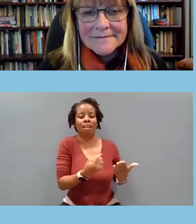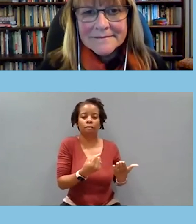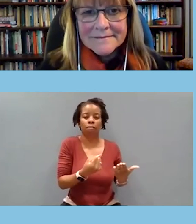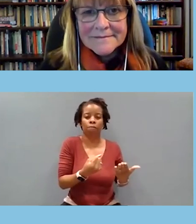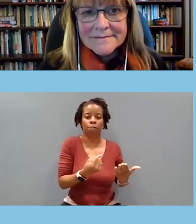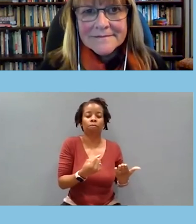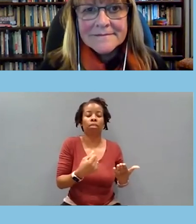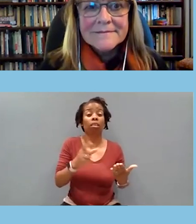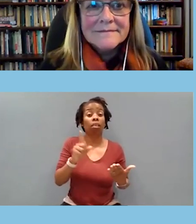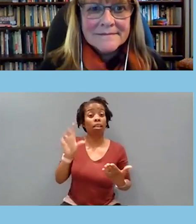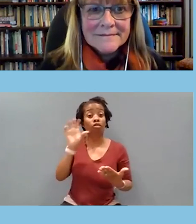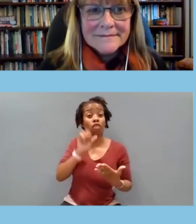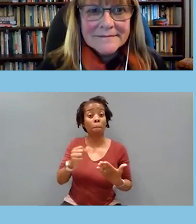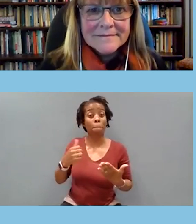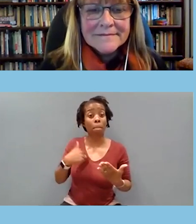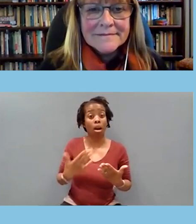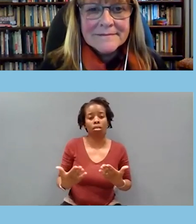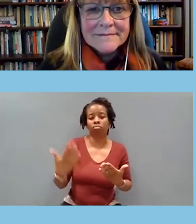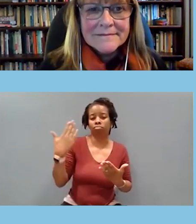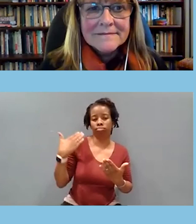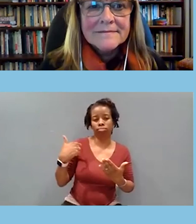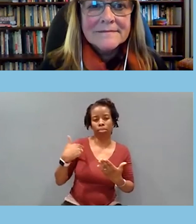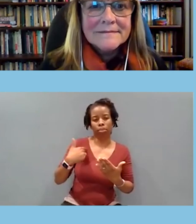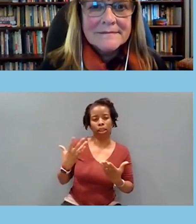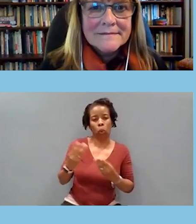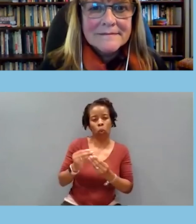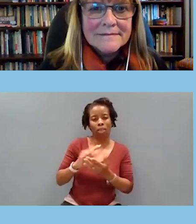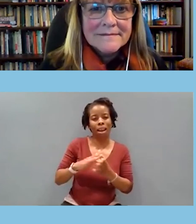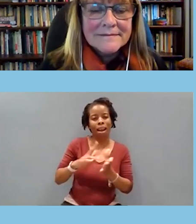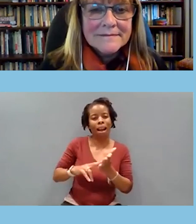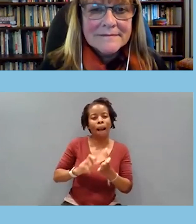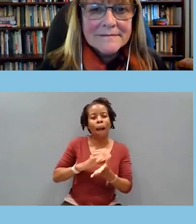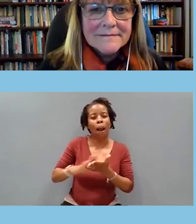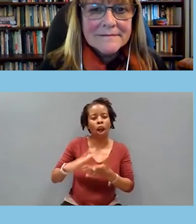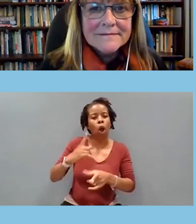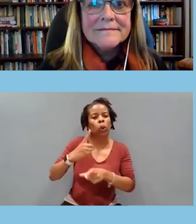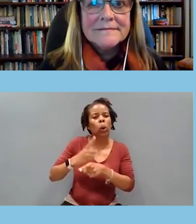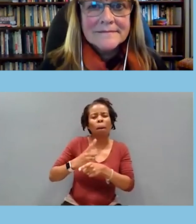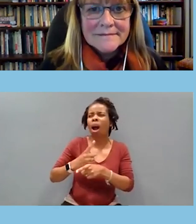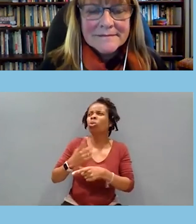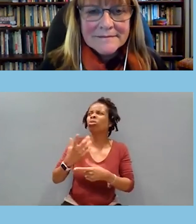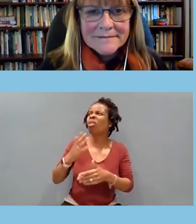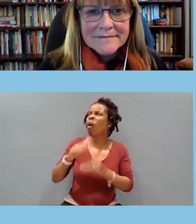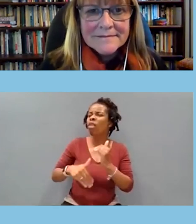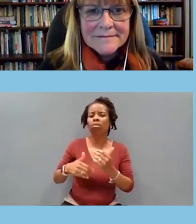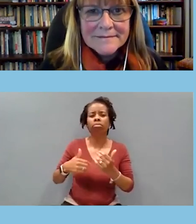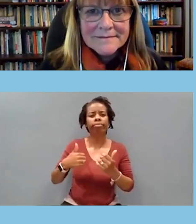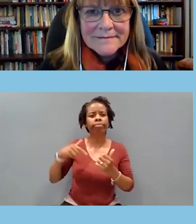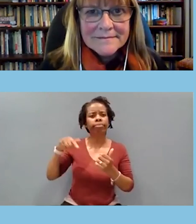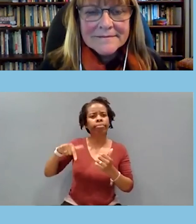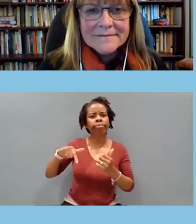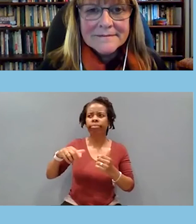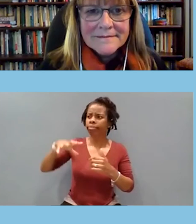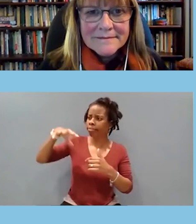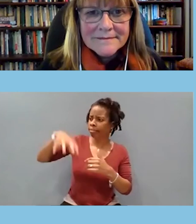Hannah and I had was very much about sort of the architectural space of the gallery and what's presumed to be essential there.